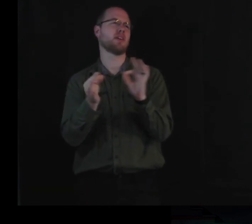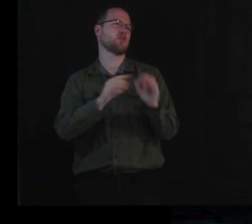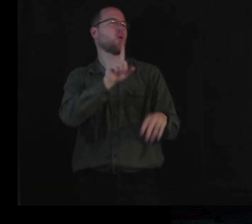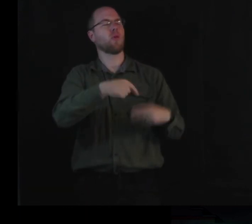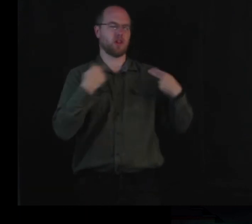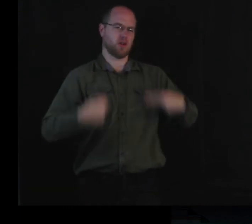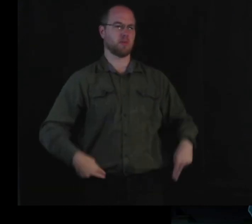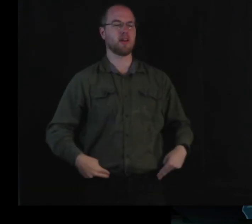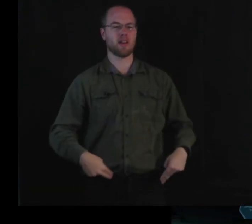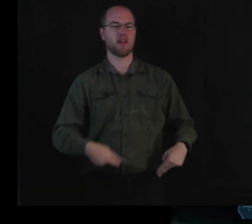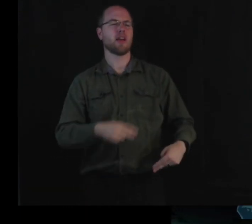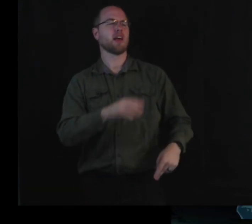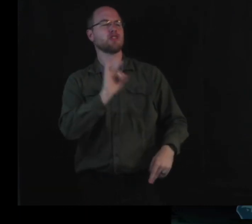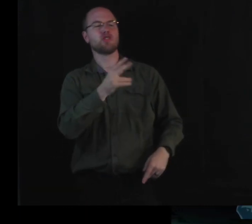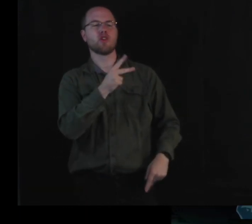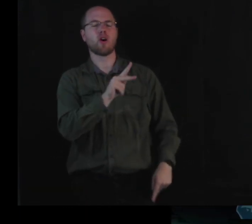water.